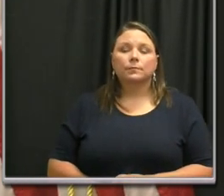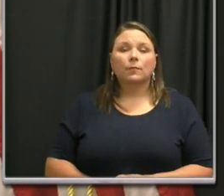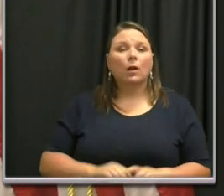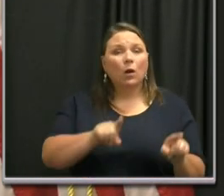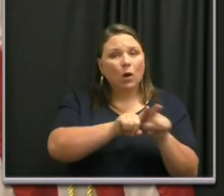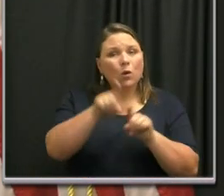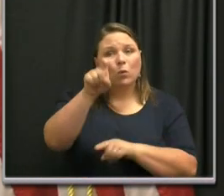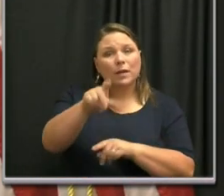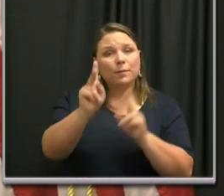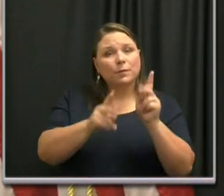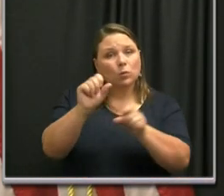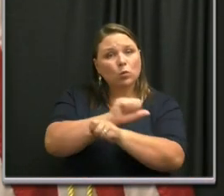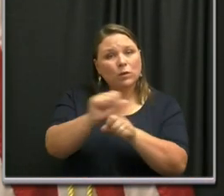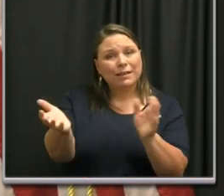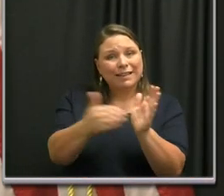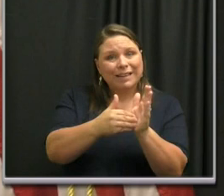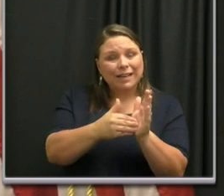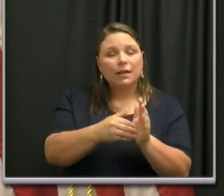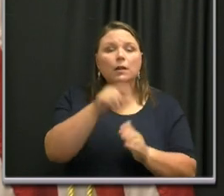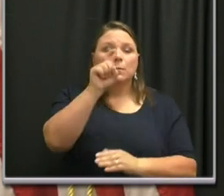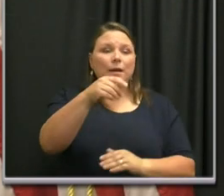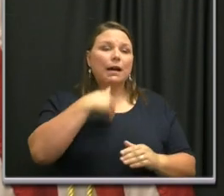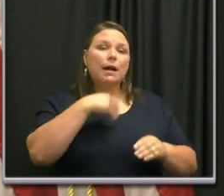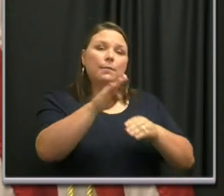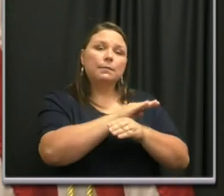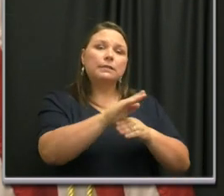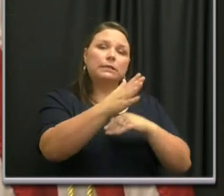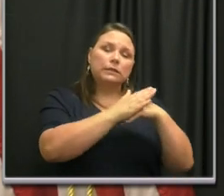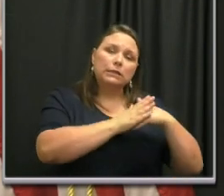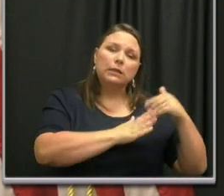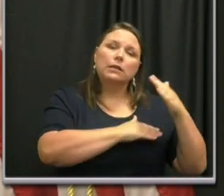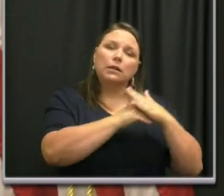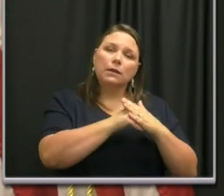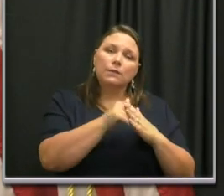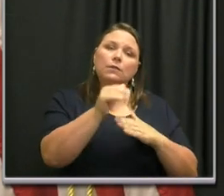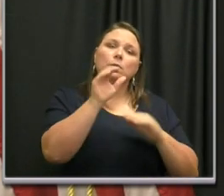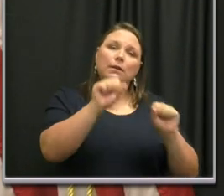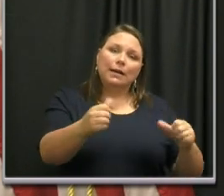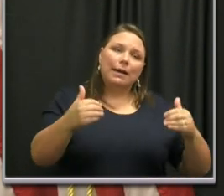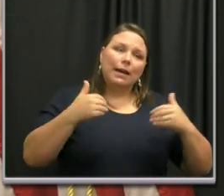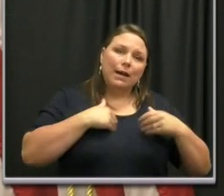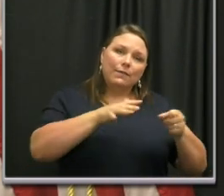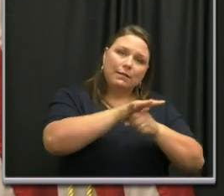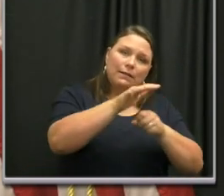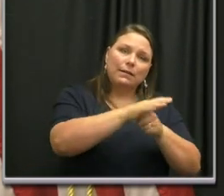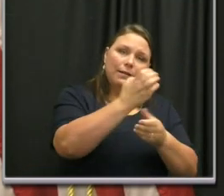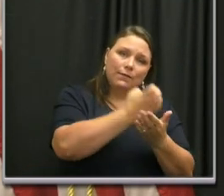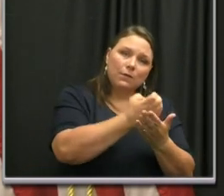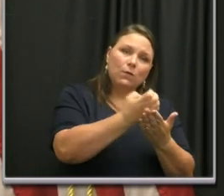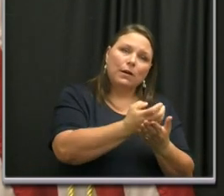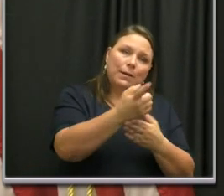jobs back. We need to get businesses comfortable to have